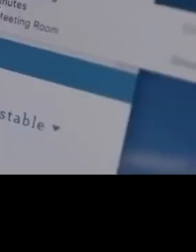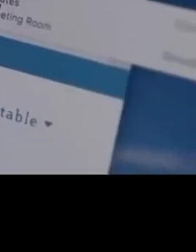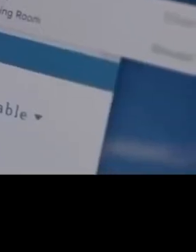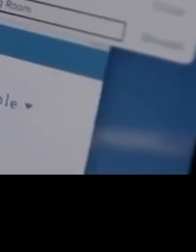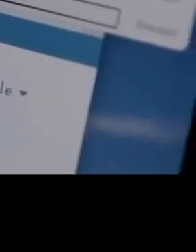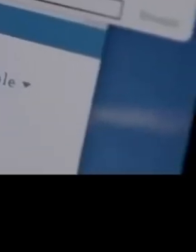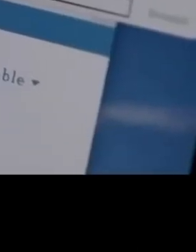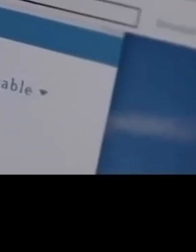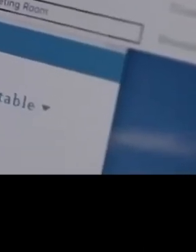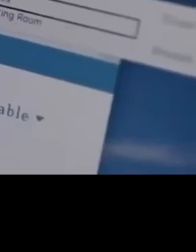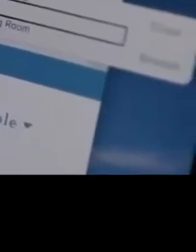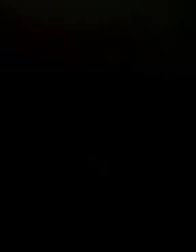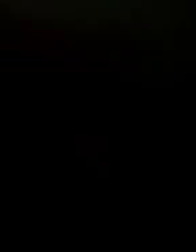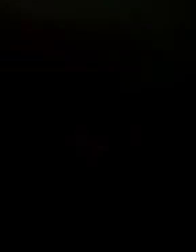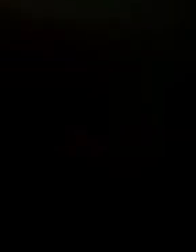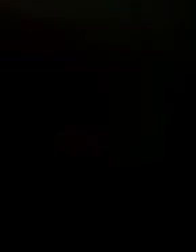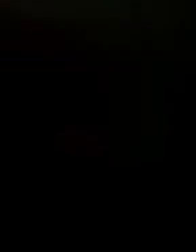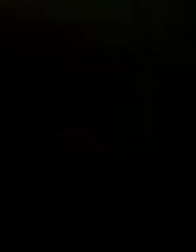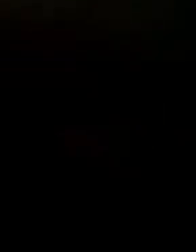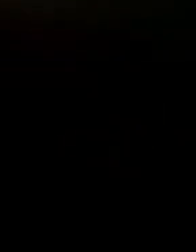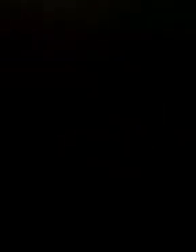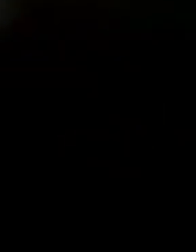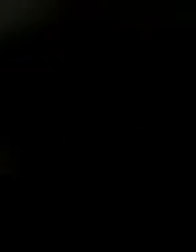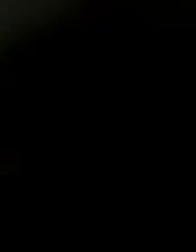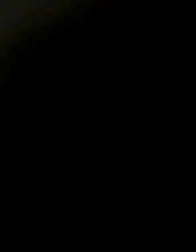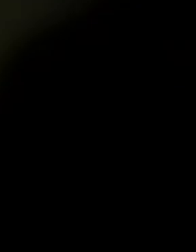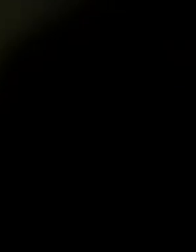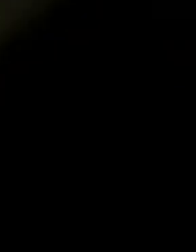All hands meeting. Tulip 3 meeting room. Tulip 3.